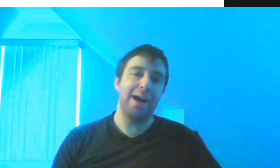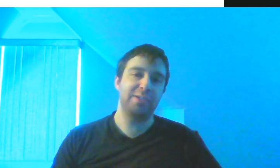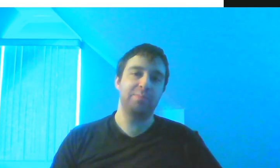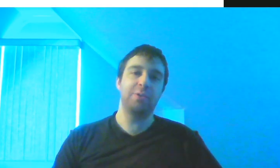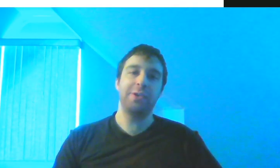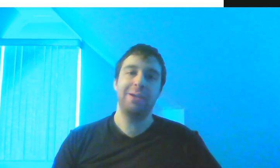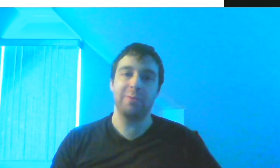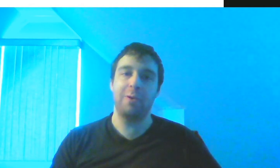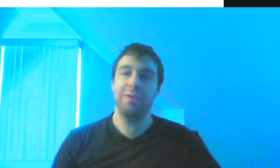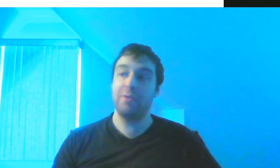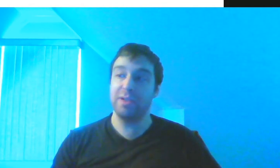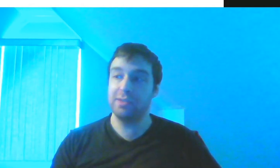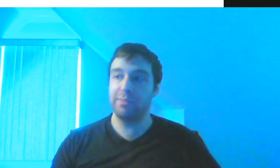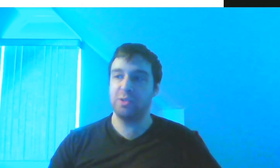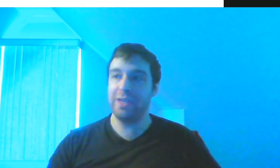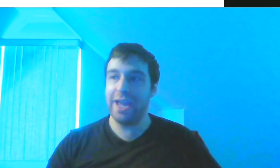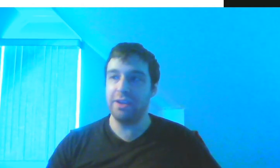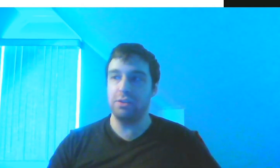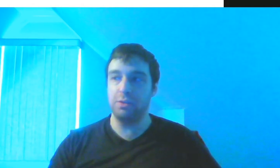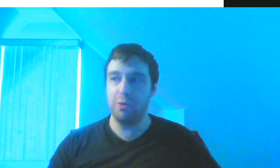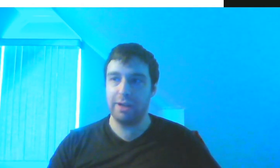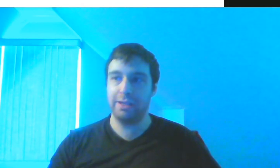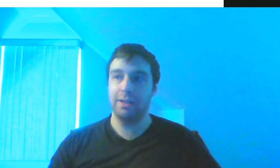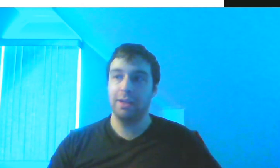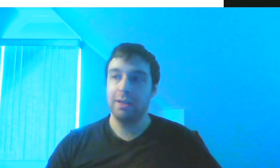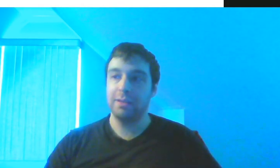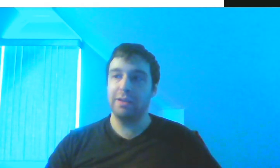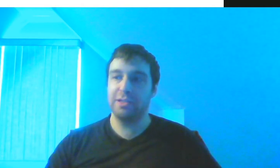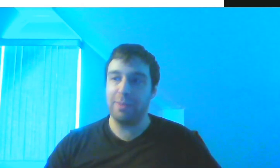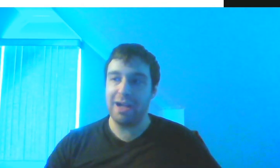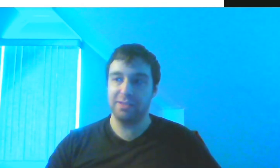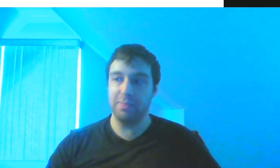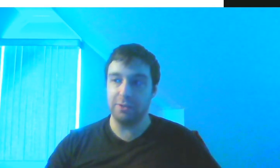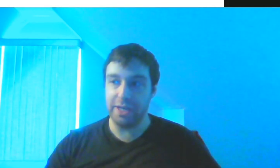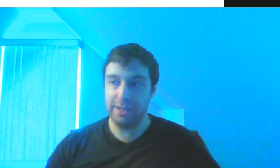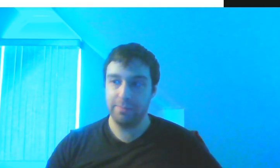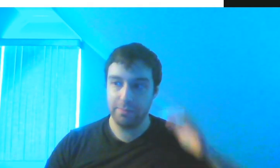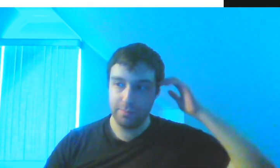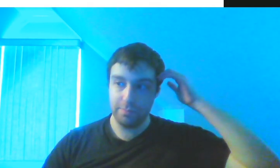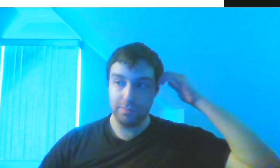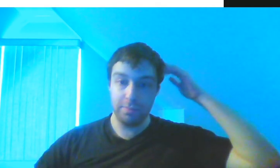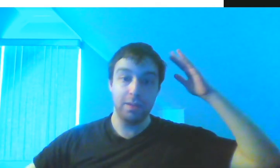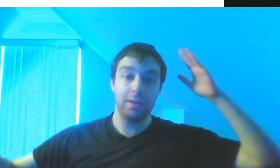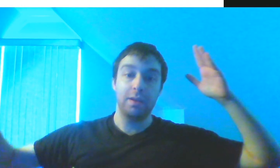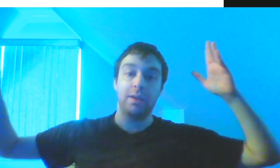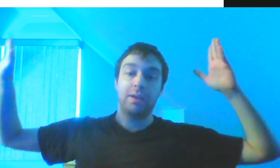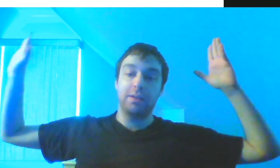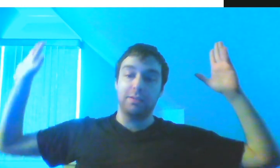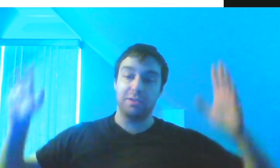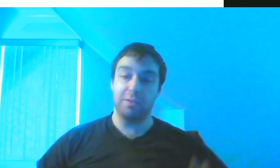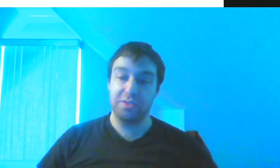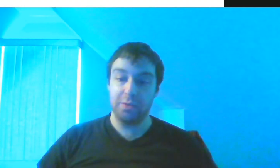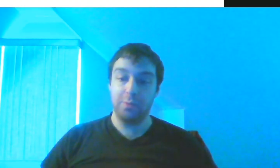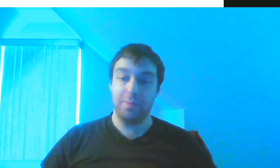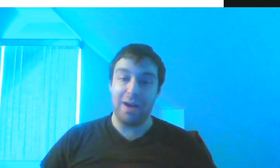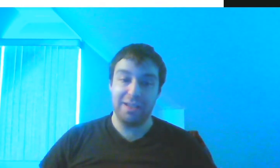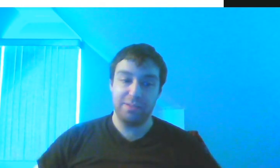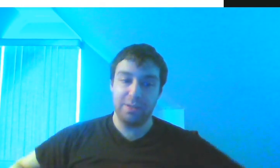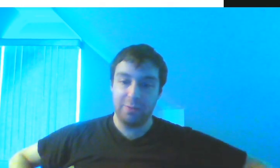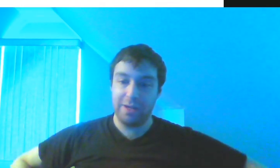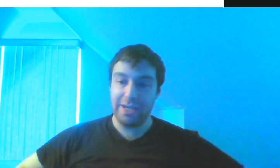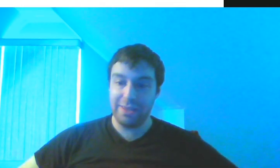there's a possibility with all the humid summers we get in New York. There's a possibility. There's also